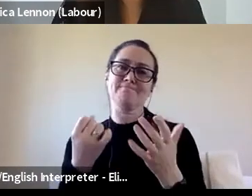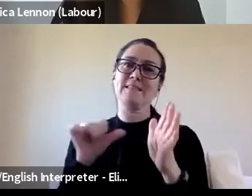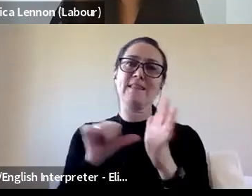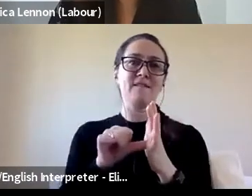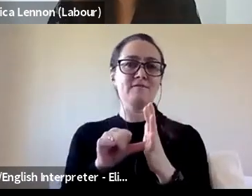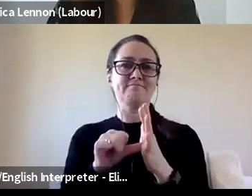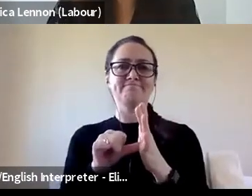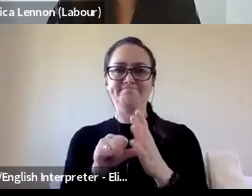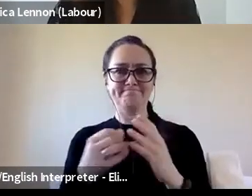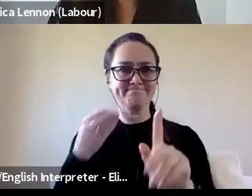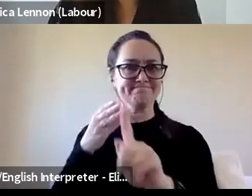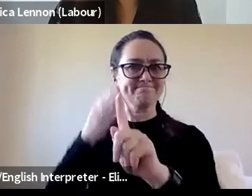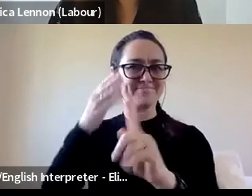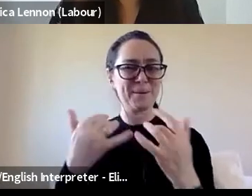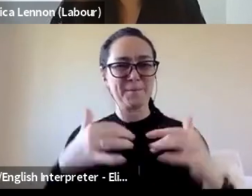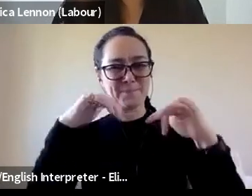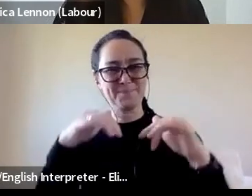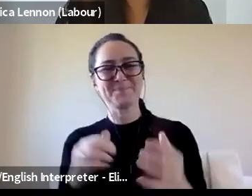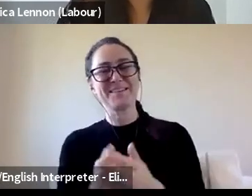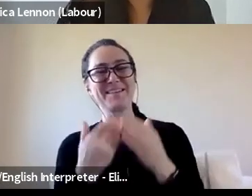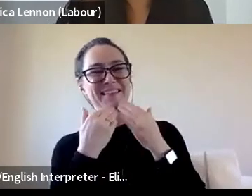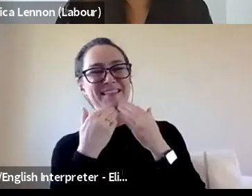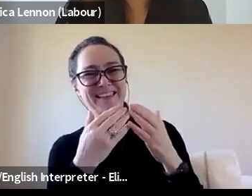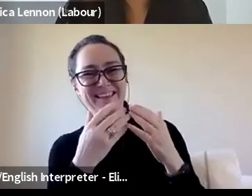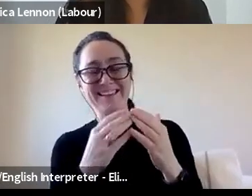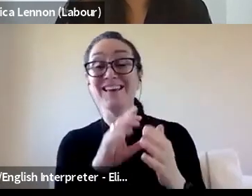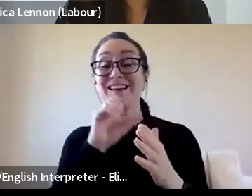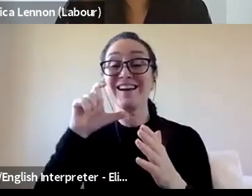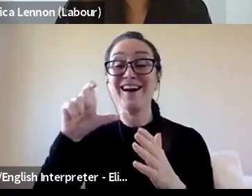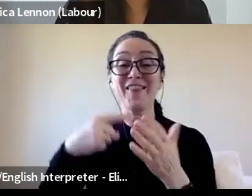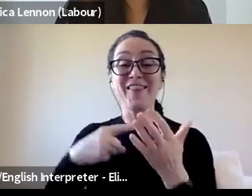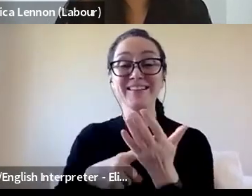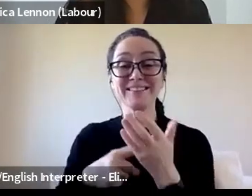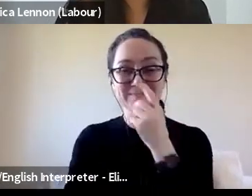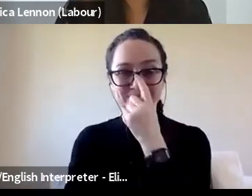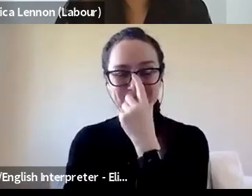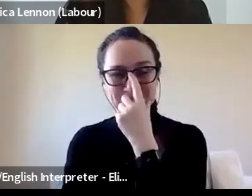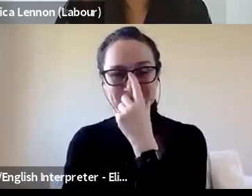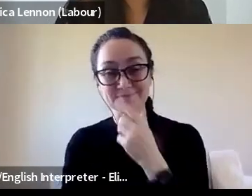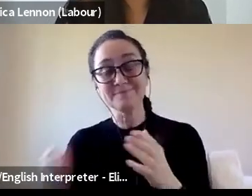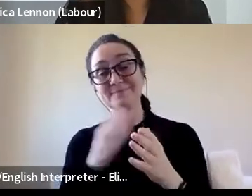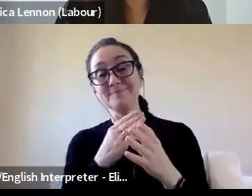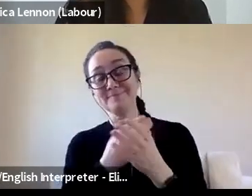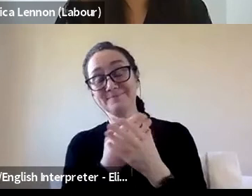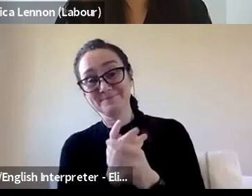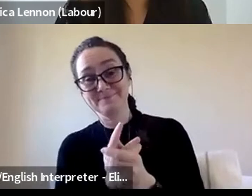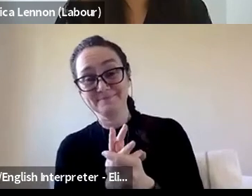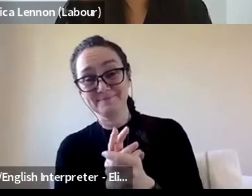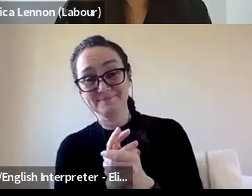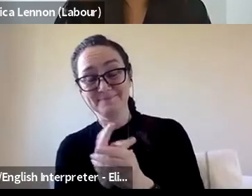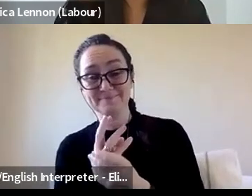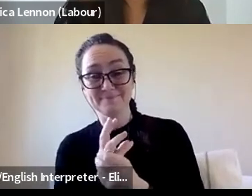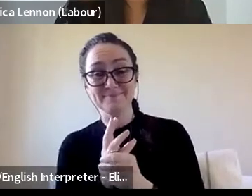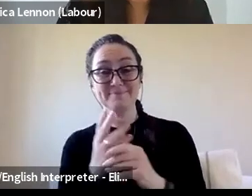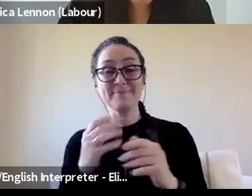Good shout. Thank you for doing it so quickly and so well. Karen Lindsay. Firstly, because we'll support carers financially and